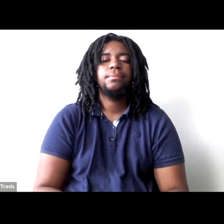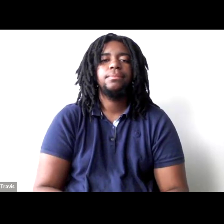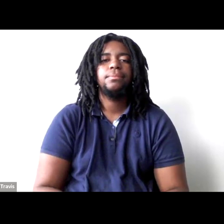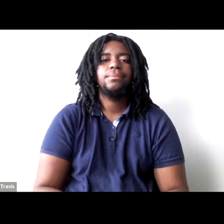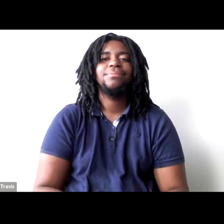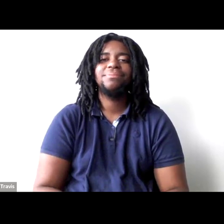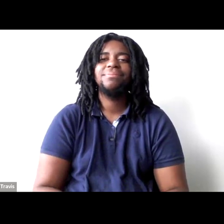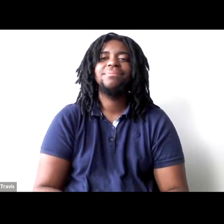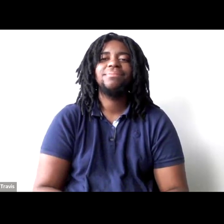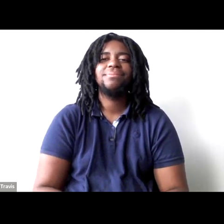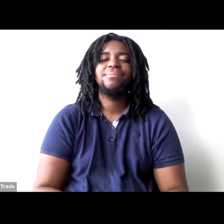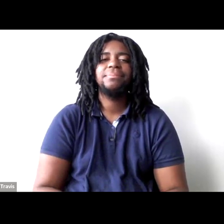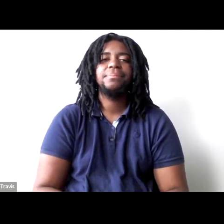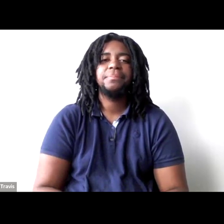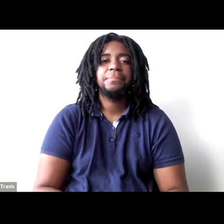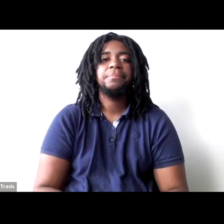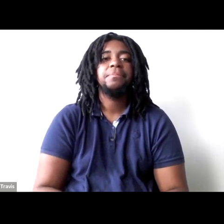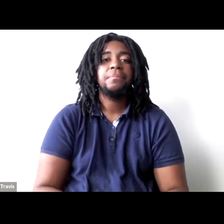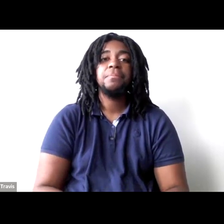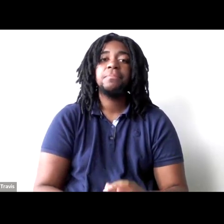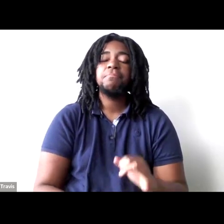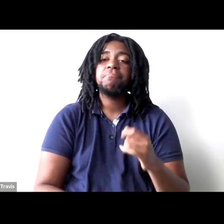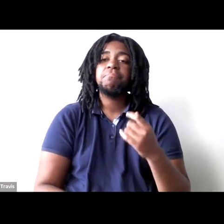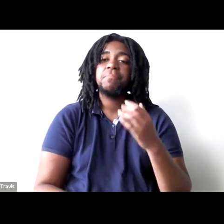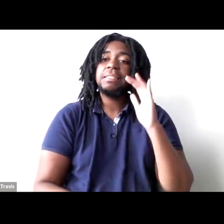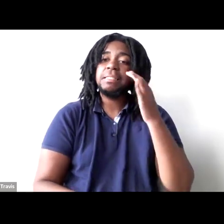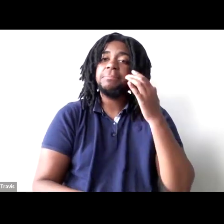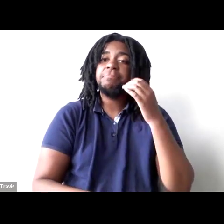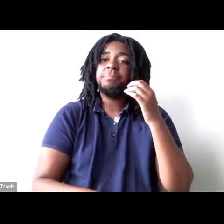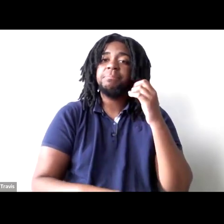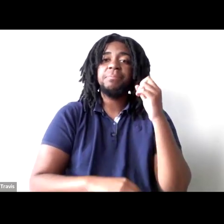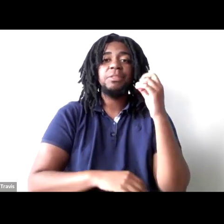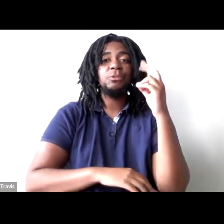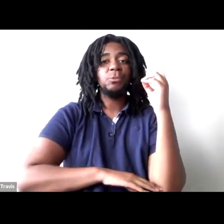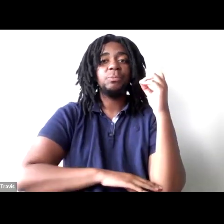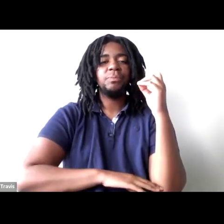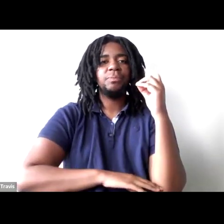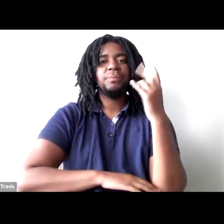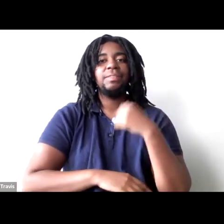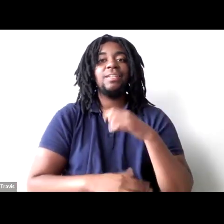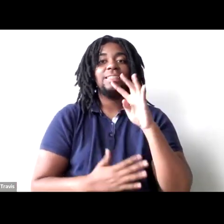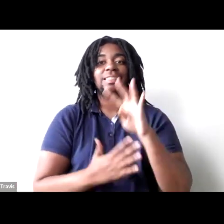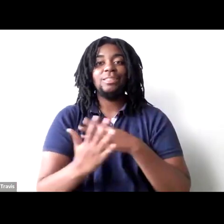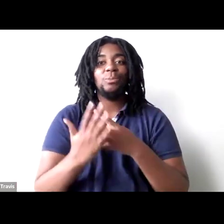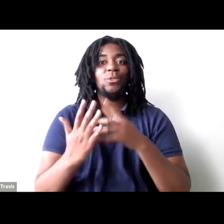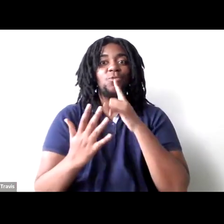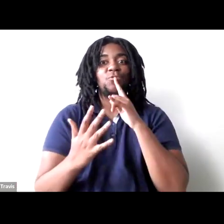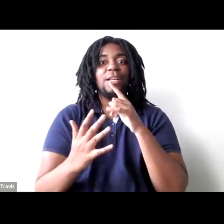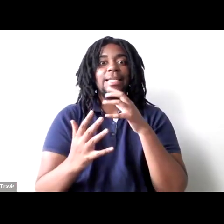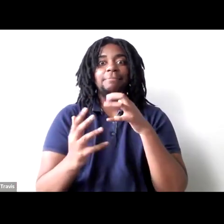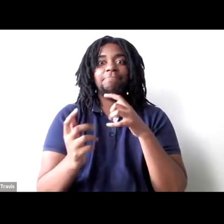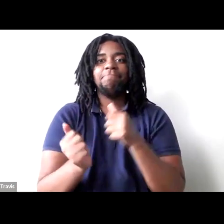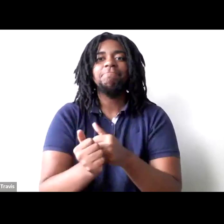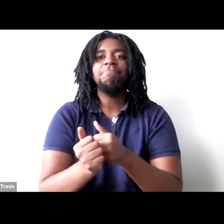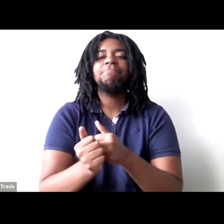All right, it looks like we are at the top of the hour. We've got a really packed program today, so we're going to go ahead and get